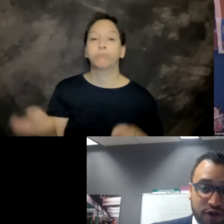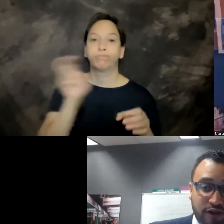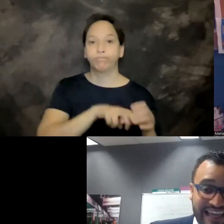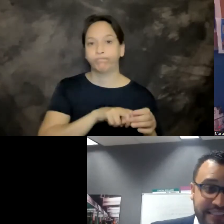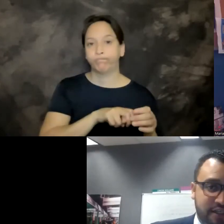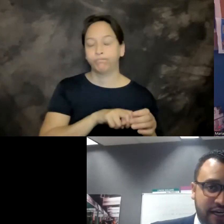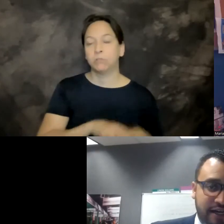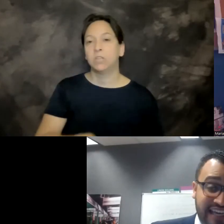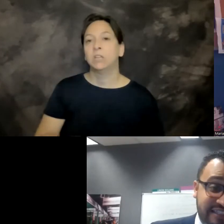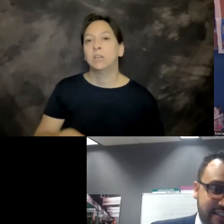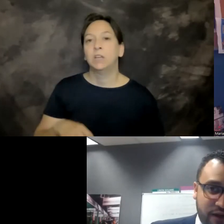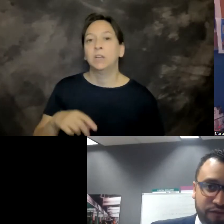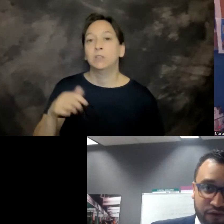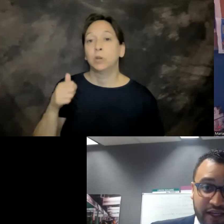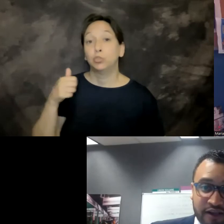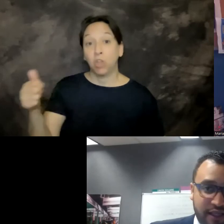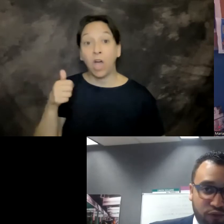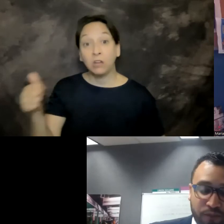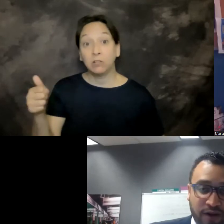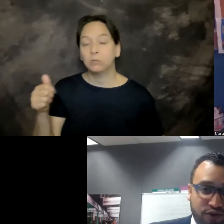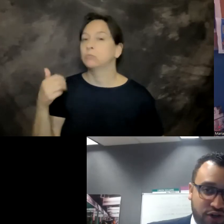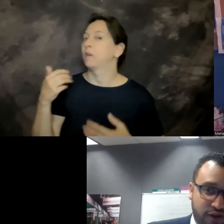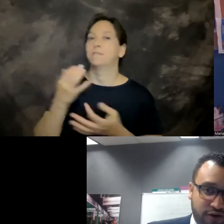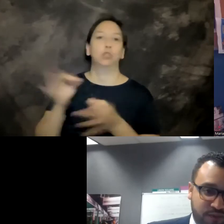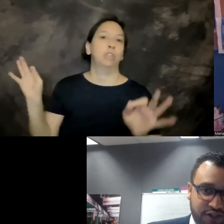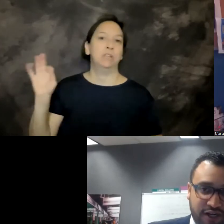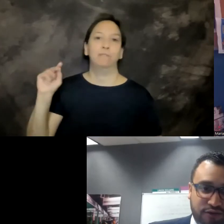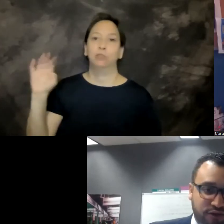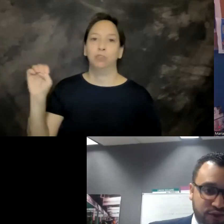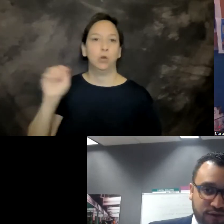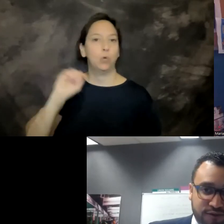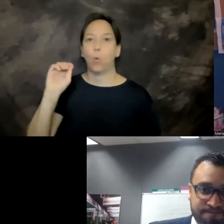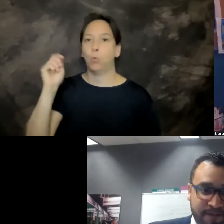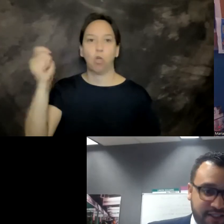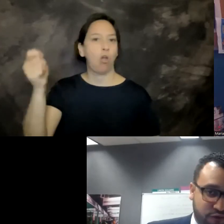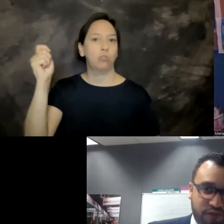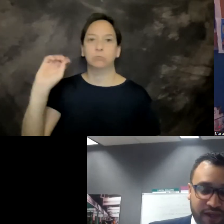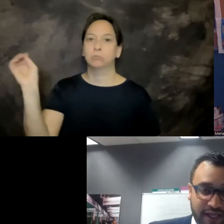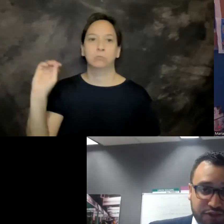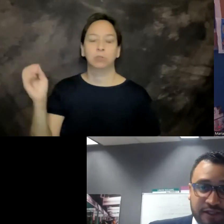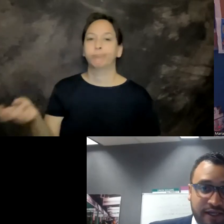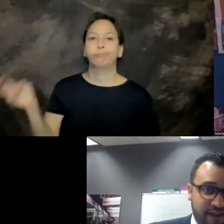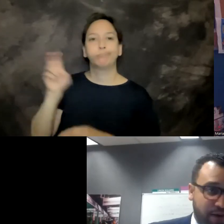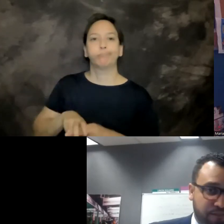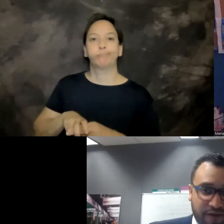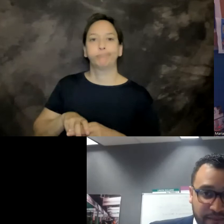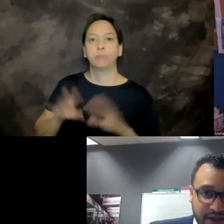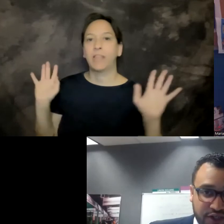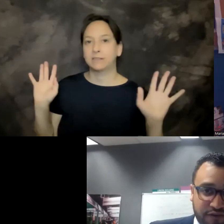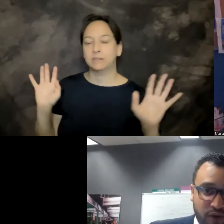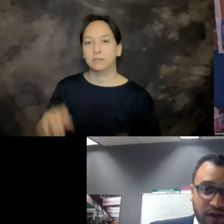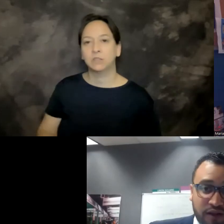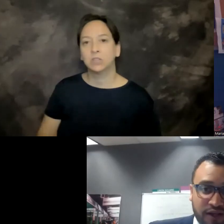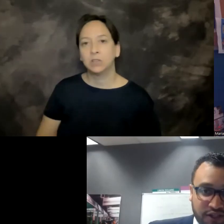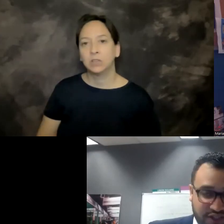the shuttle is itself free. There will be no Charlie cards being checked during those shuttles. It's the form of mitigation. And then if I may,